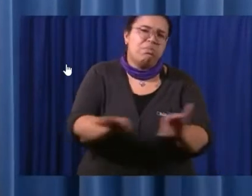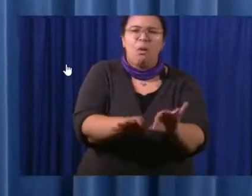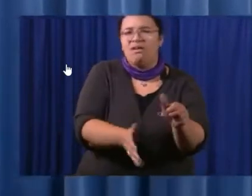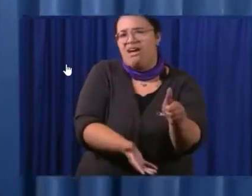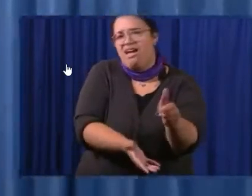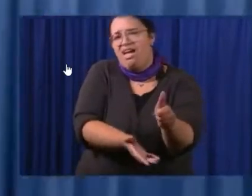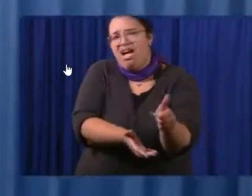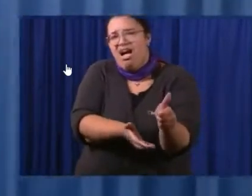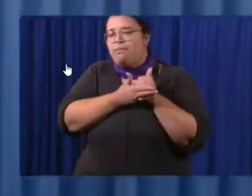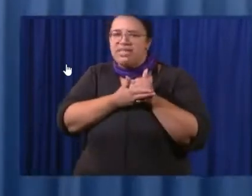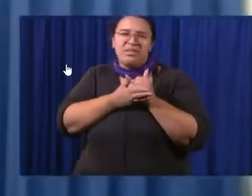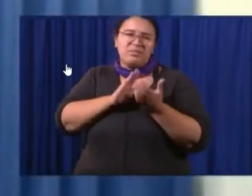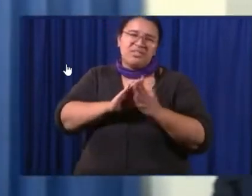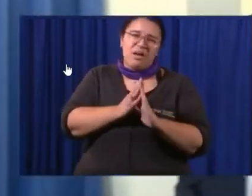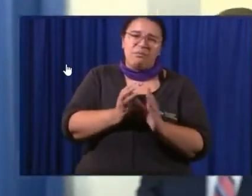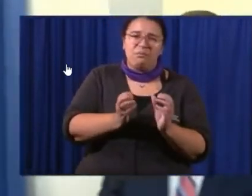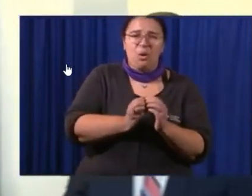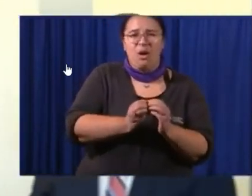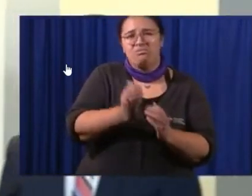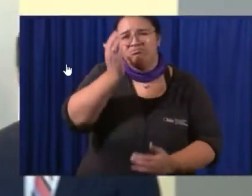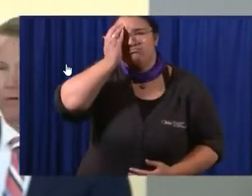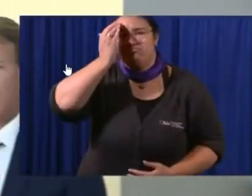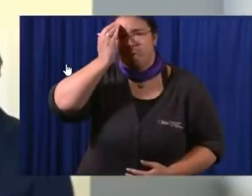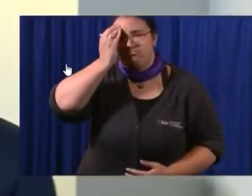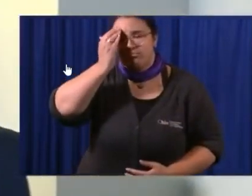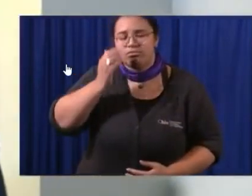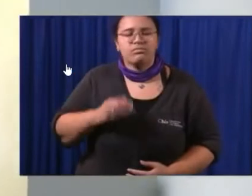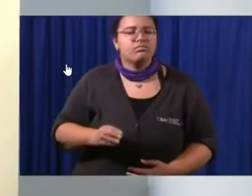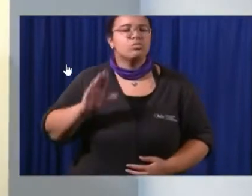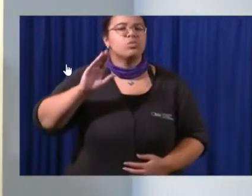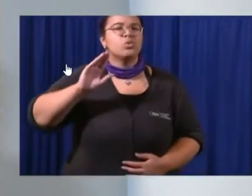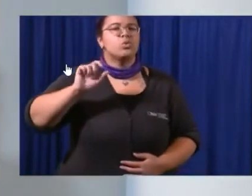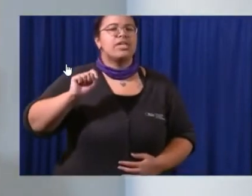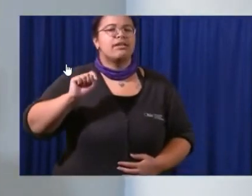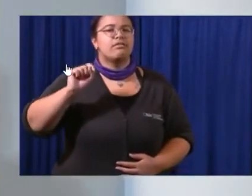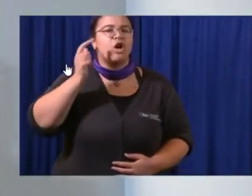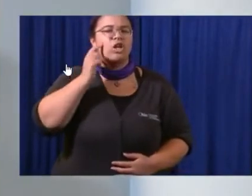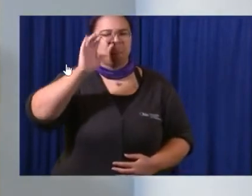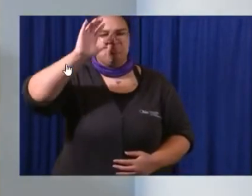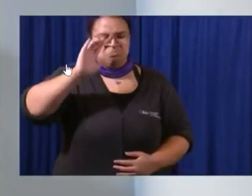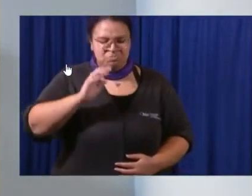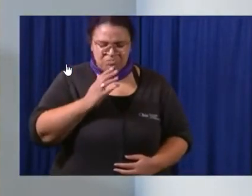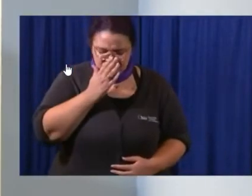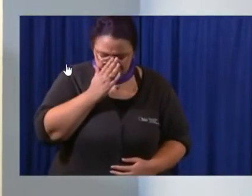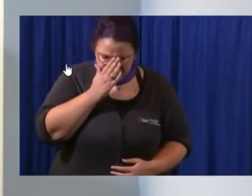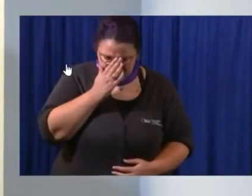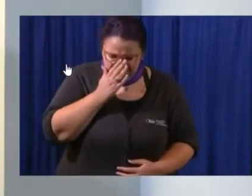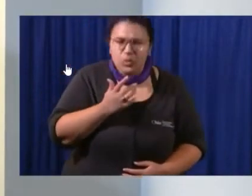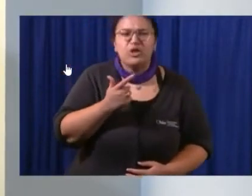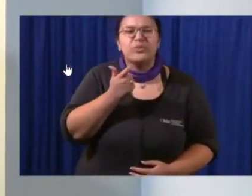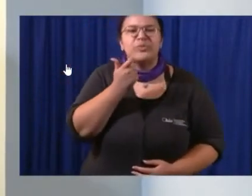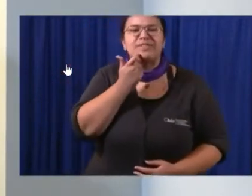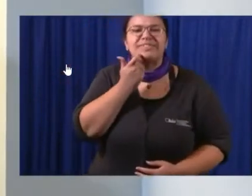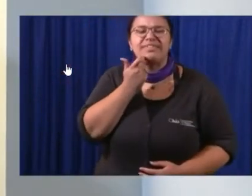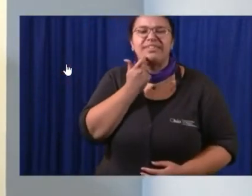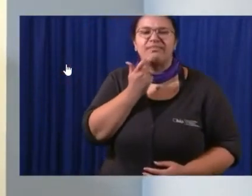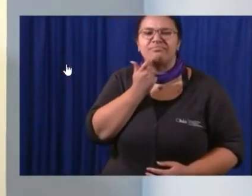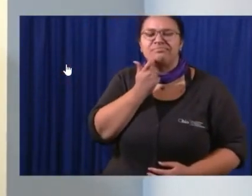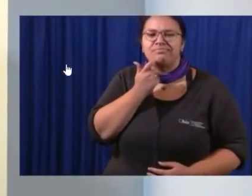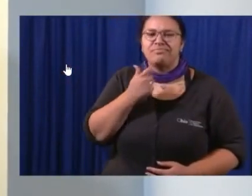add some things to that? Because I thought one of the great conversations that I was involved in recently was the conversation we had